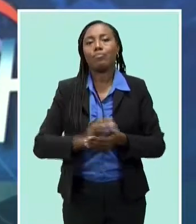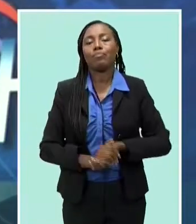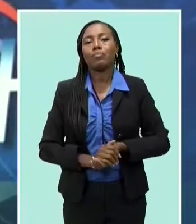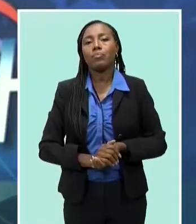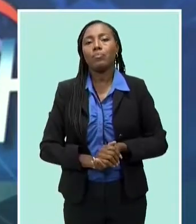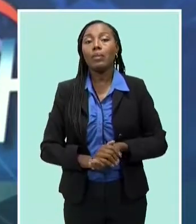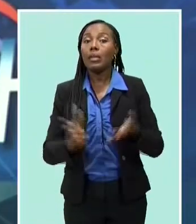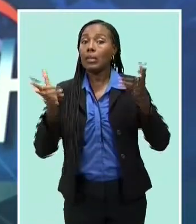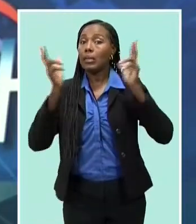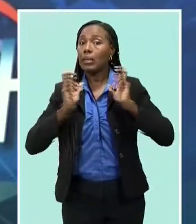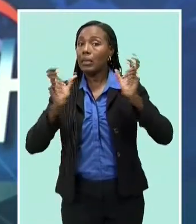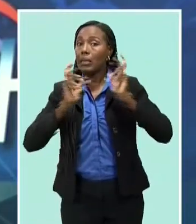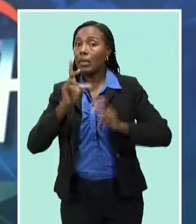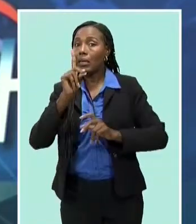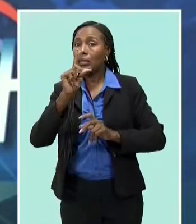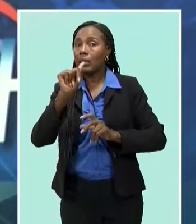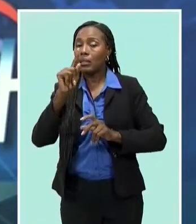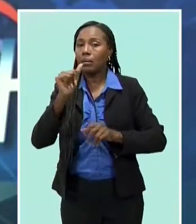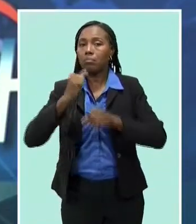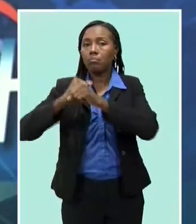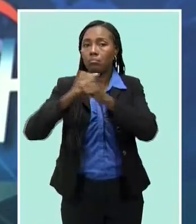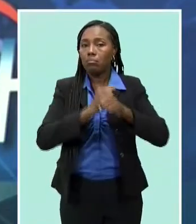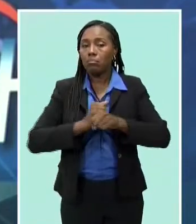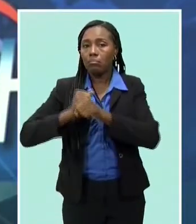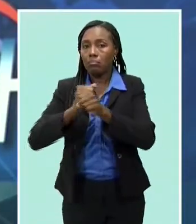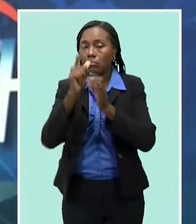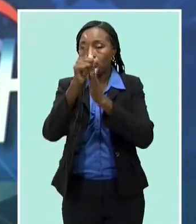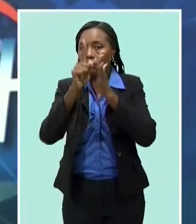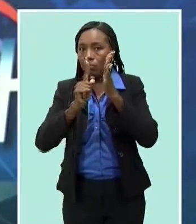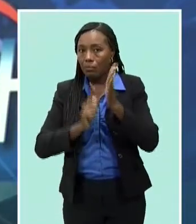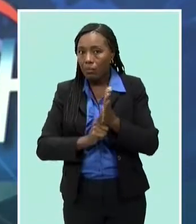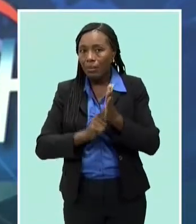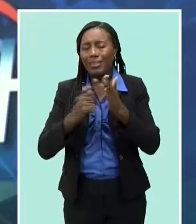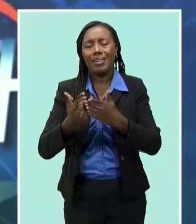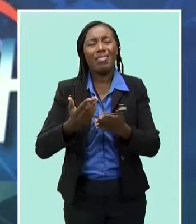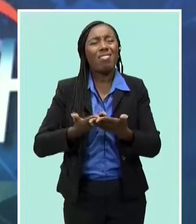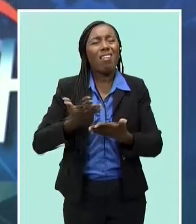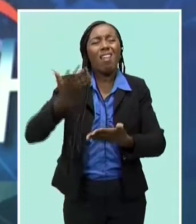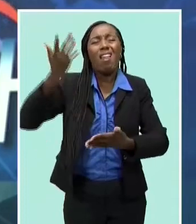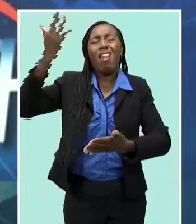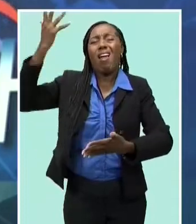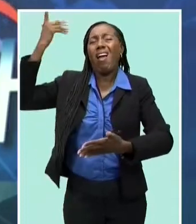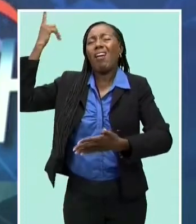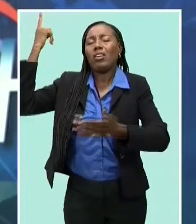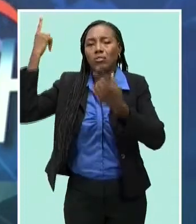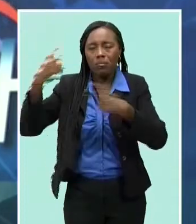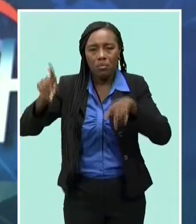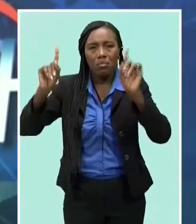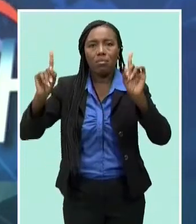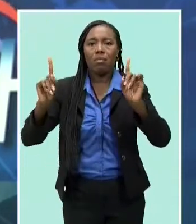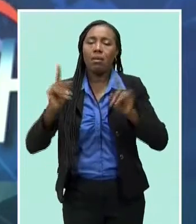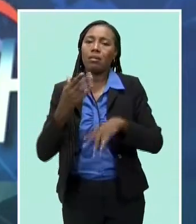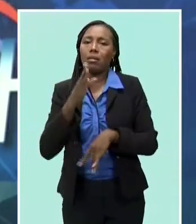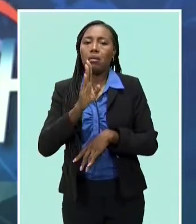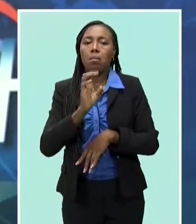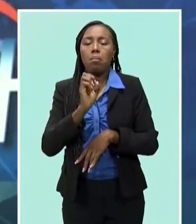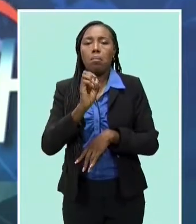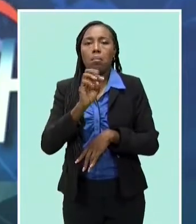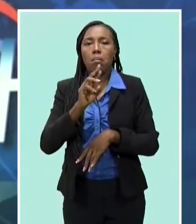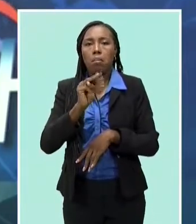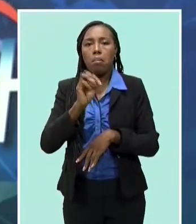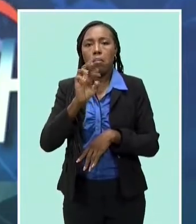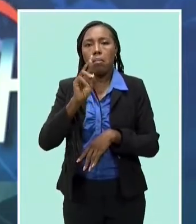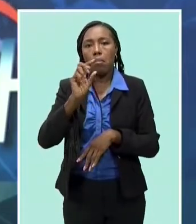that the introduction of data protection legislation in Barbados is long overdue. That's according to Bartlett Morgan, an associate of